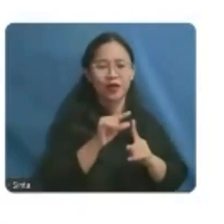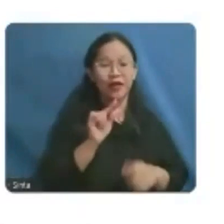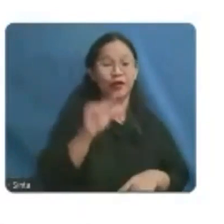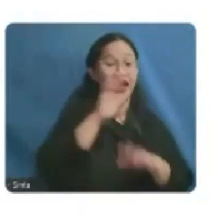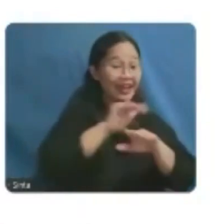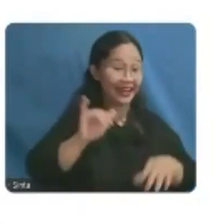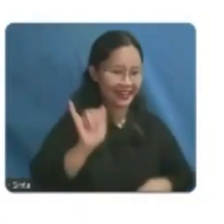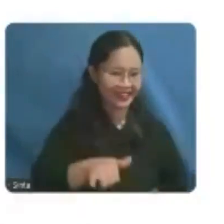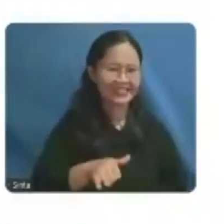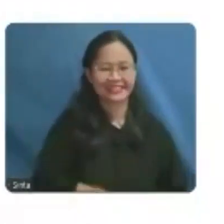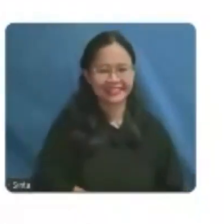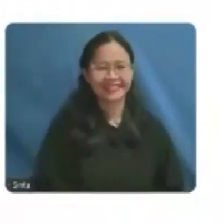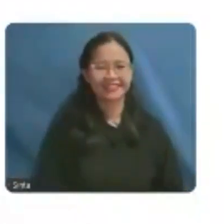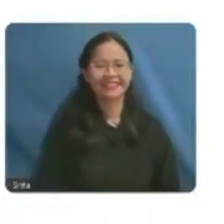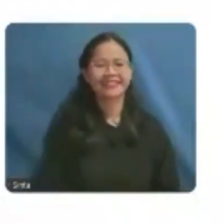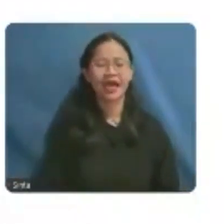repeat the first question.